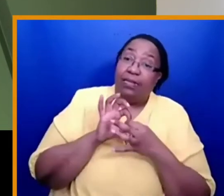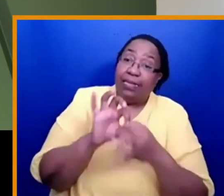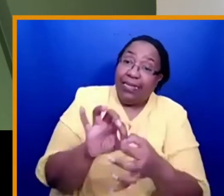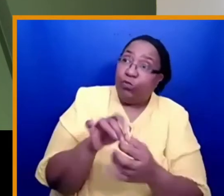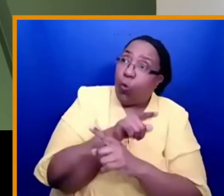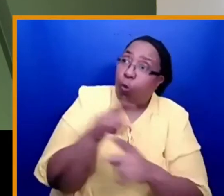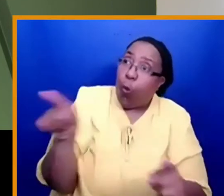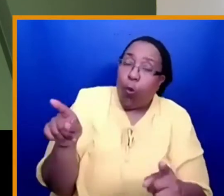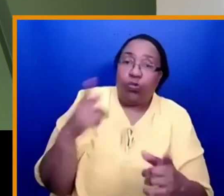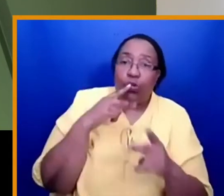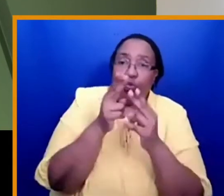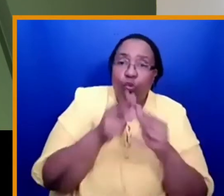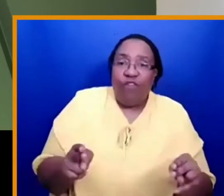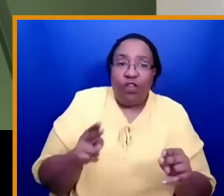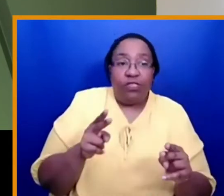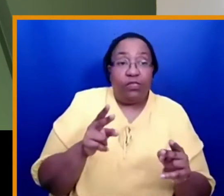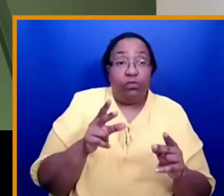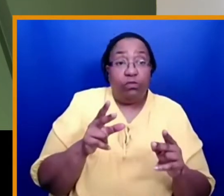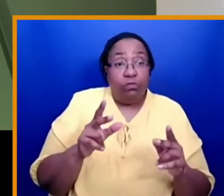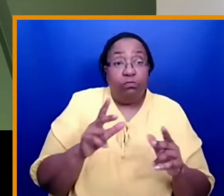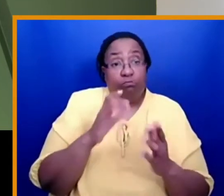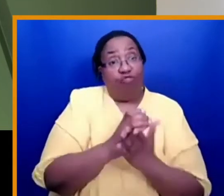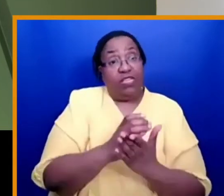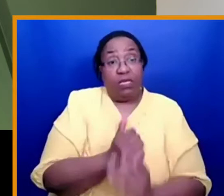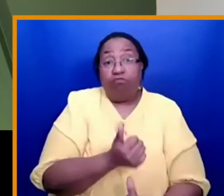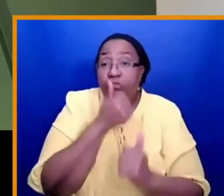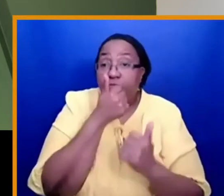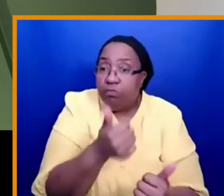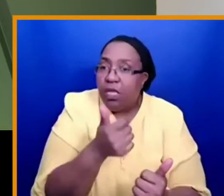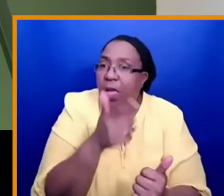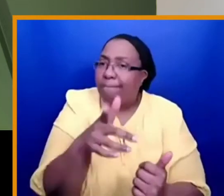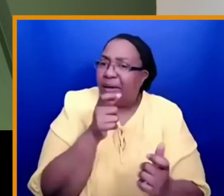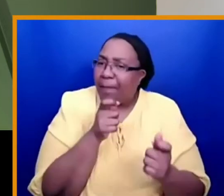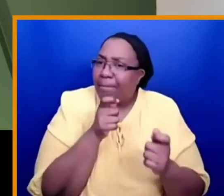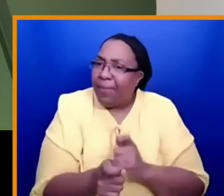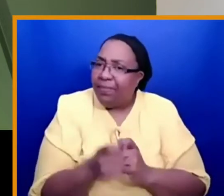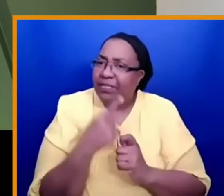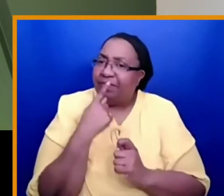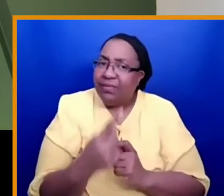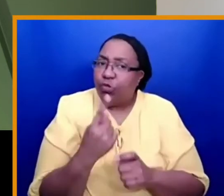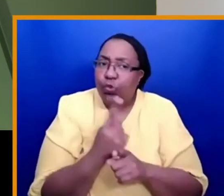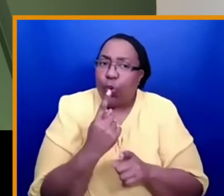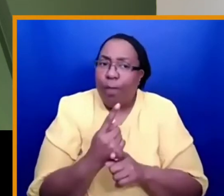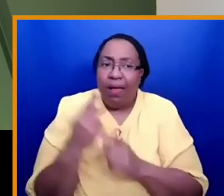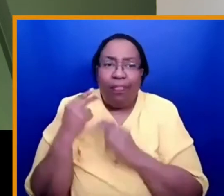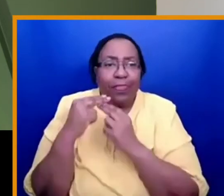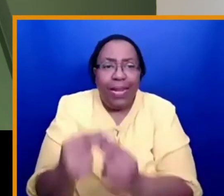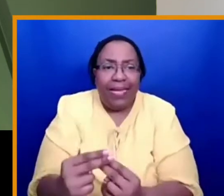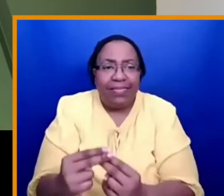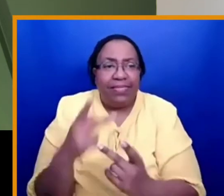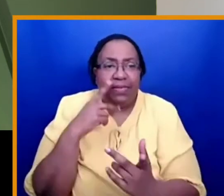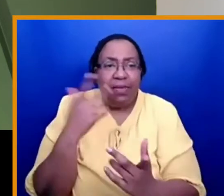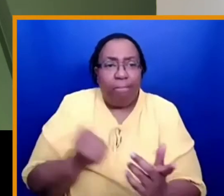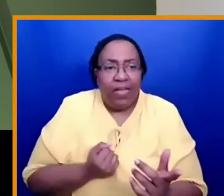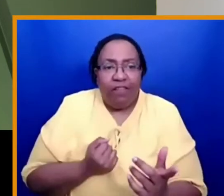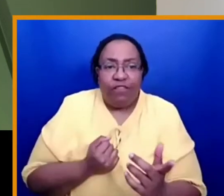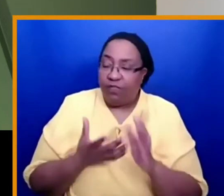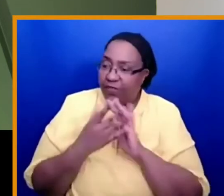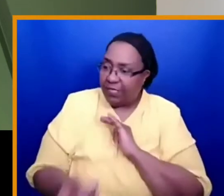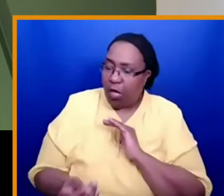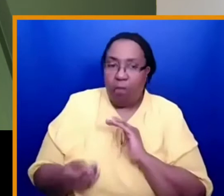motion didn't include those people on the income-related versions of the legacy benefits, such as jobs seekers allowance